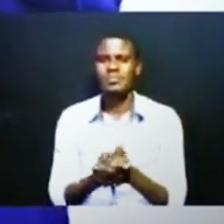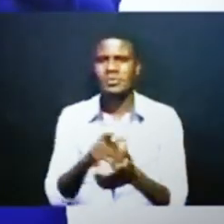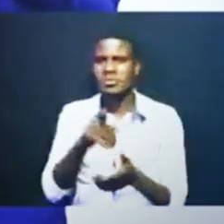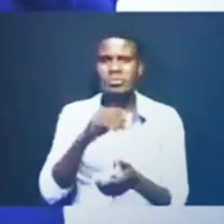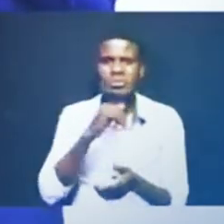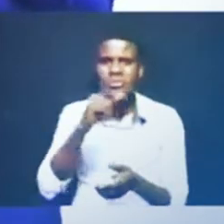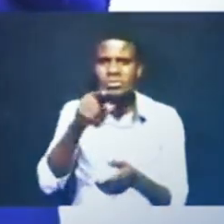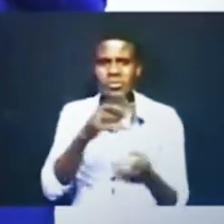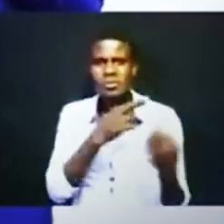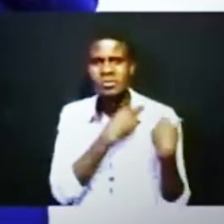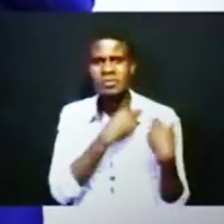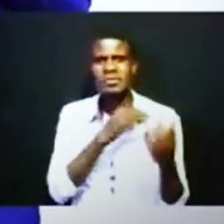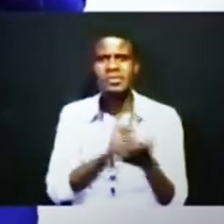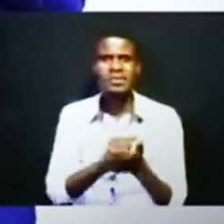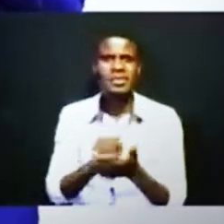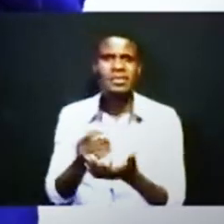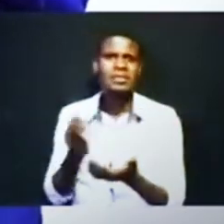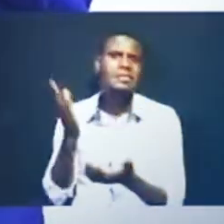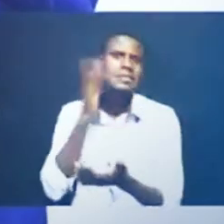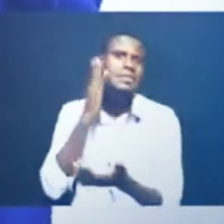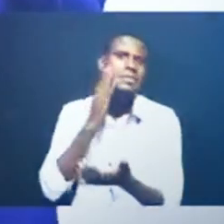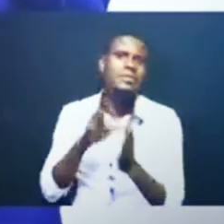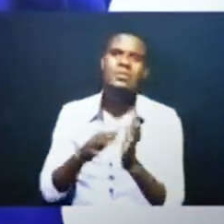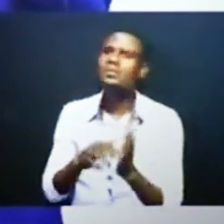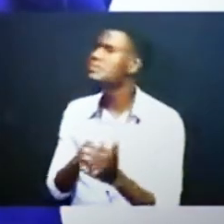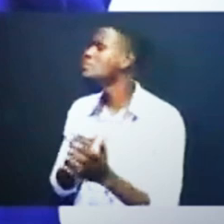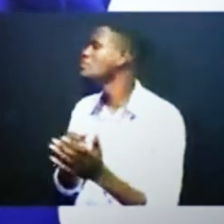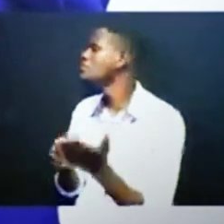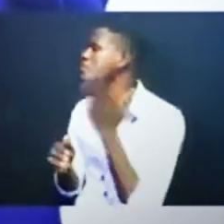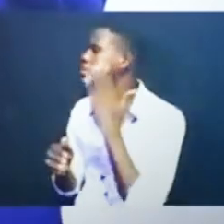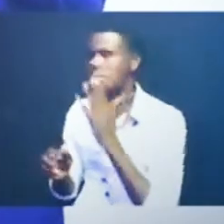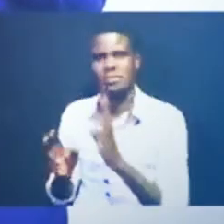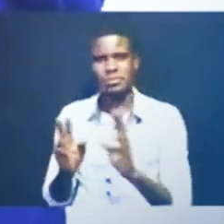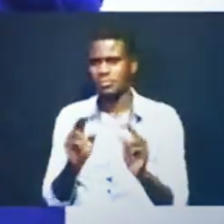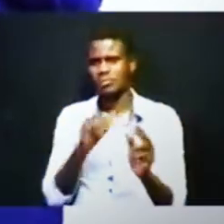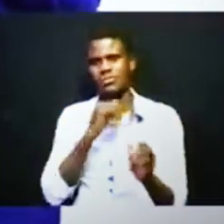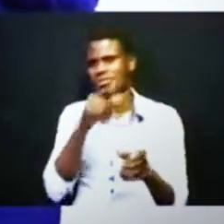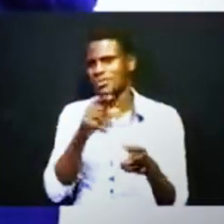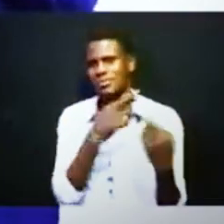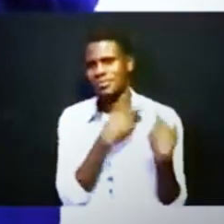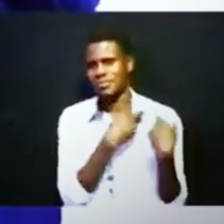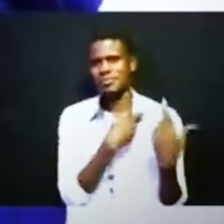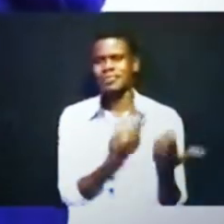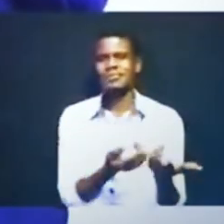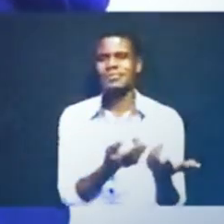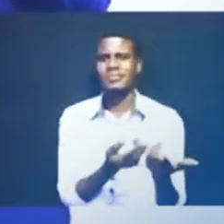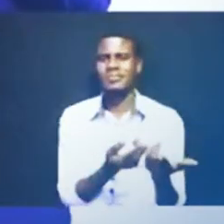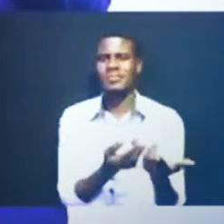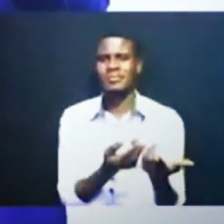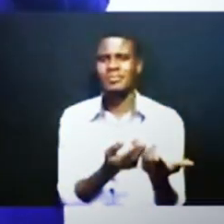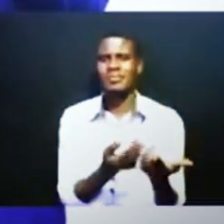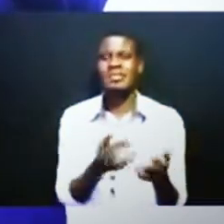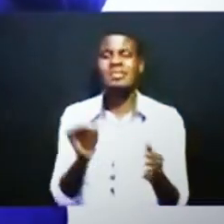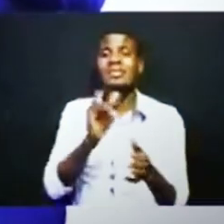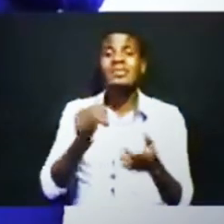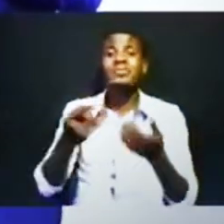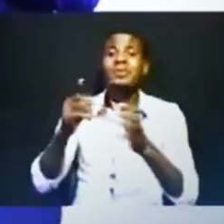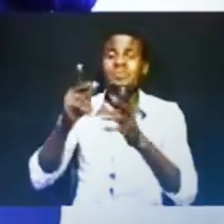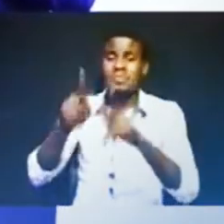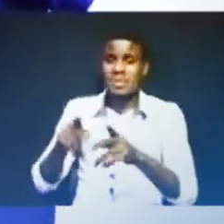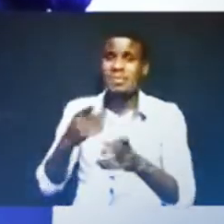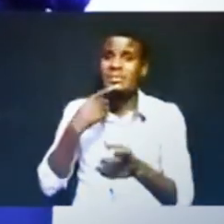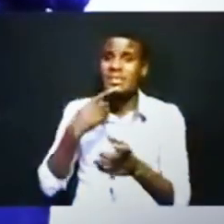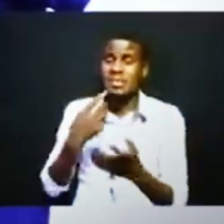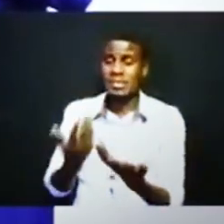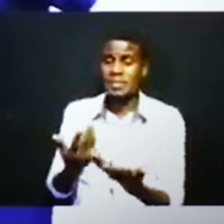the other cheek, and it's not your duty to go the extra mile, because he said lead me for a mile. It's not your duty to go